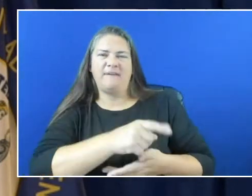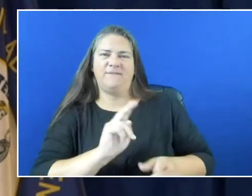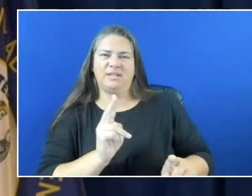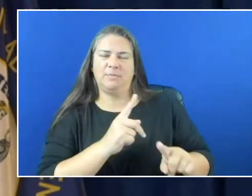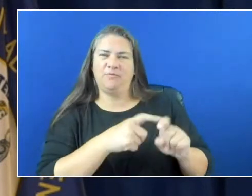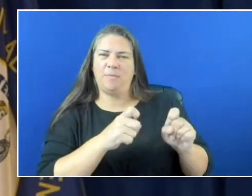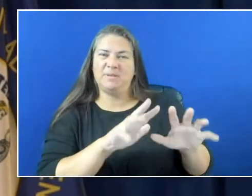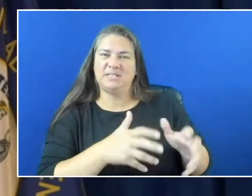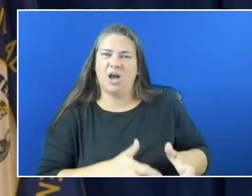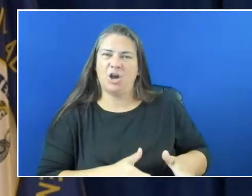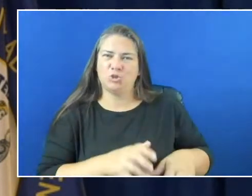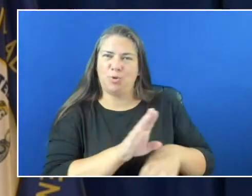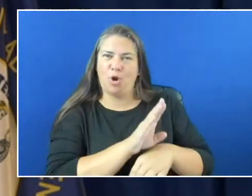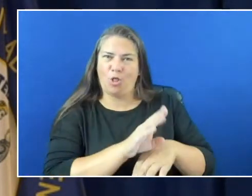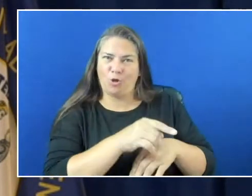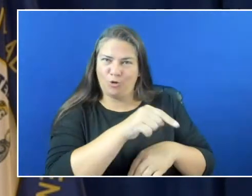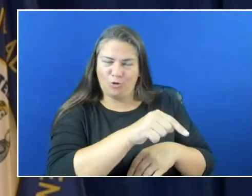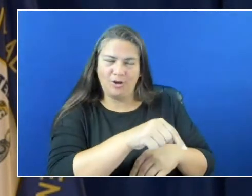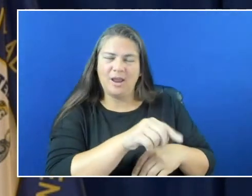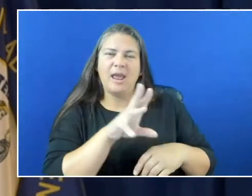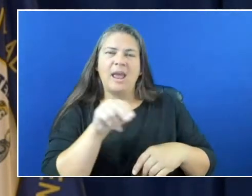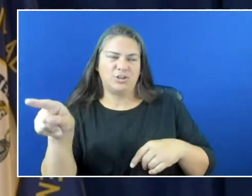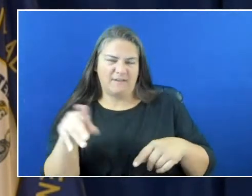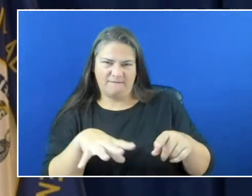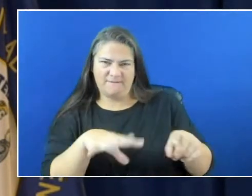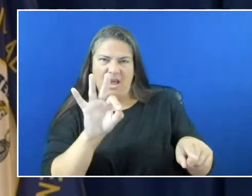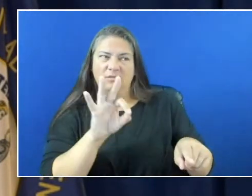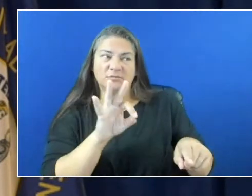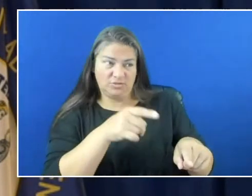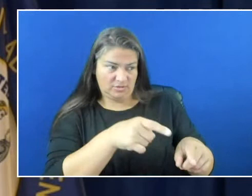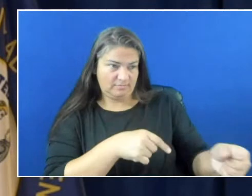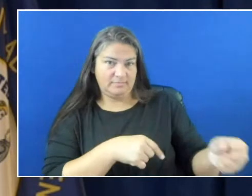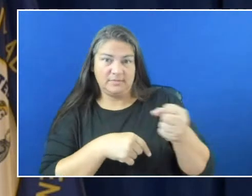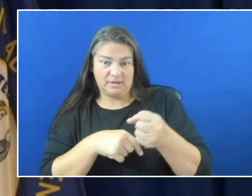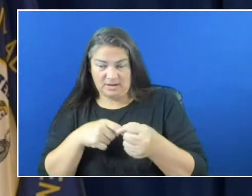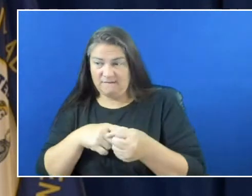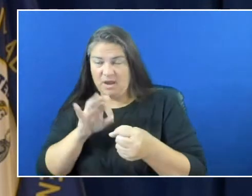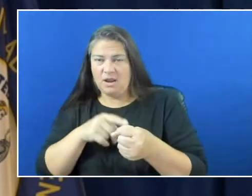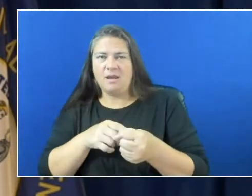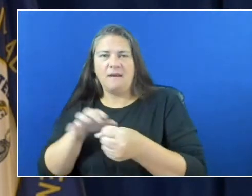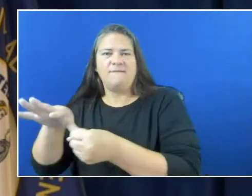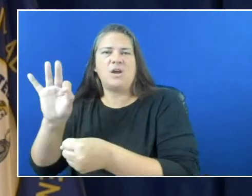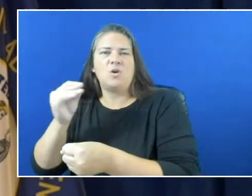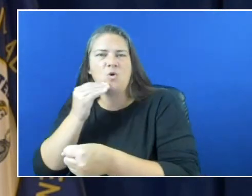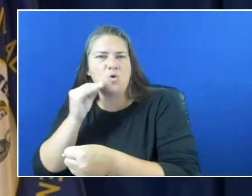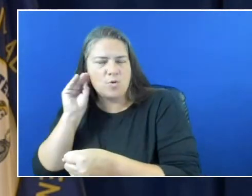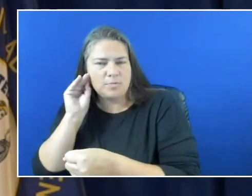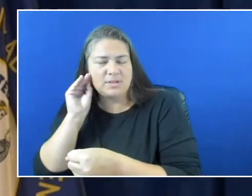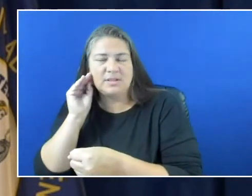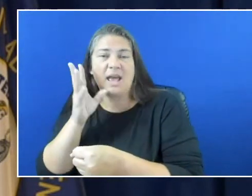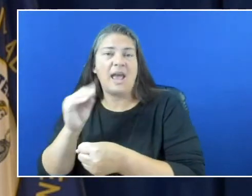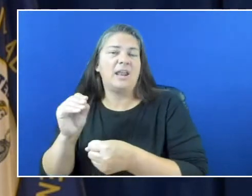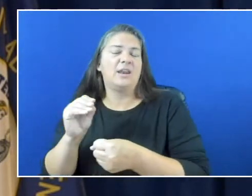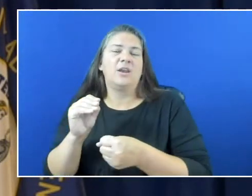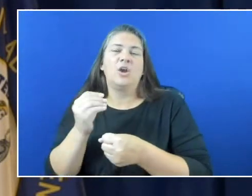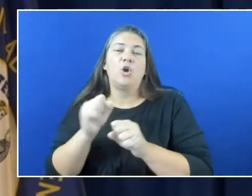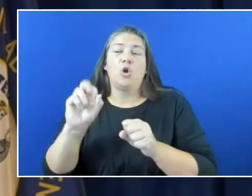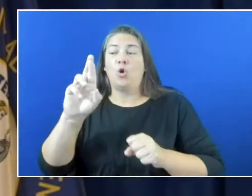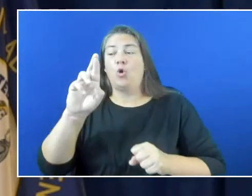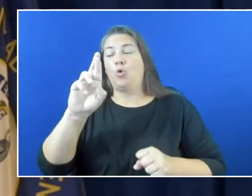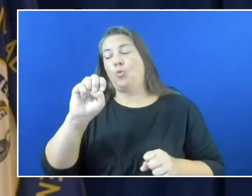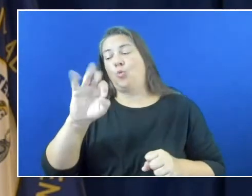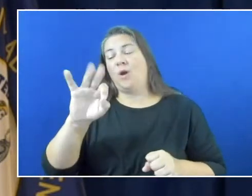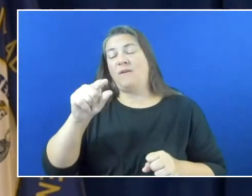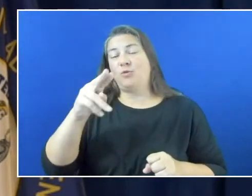other advocates found her housing. Refuge for Women in Southeast Christian, I cannot say enough about, interviewed